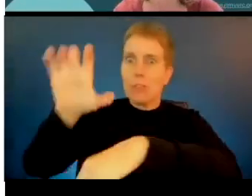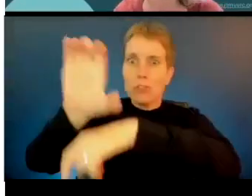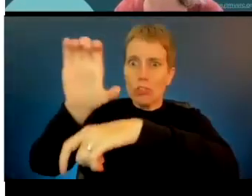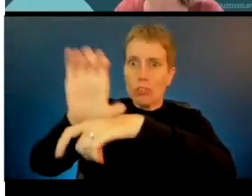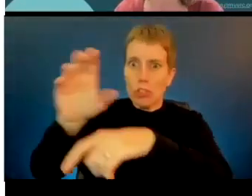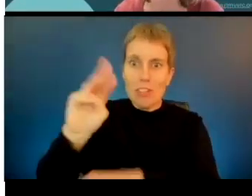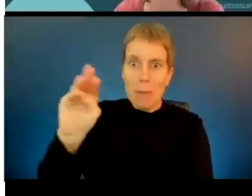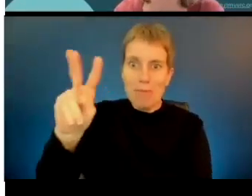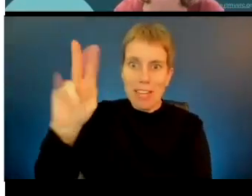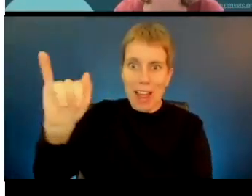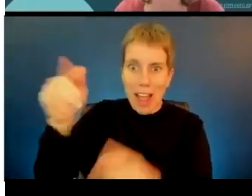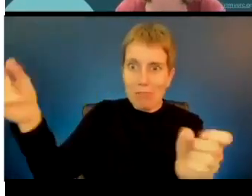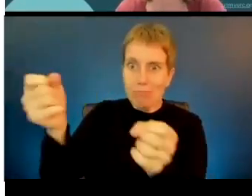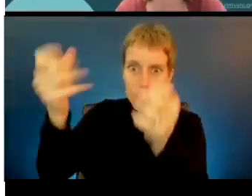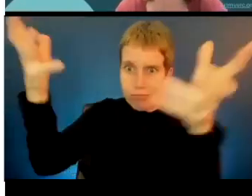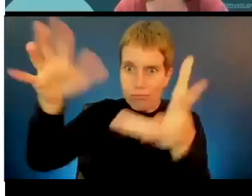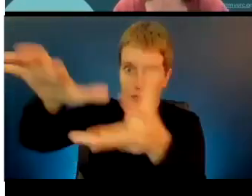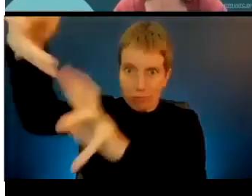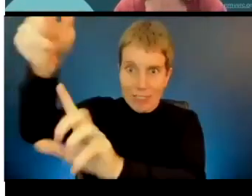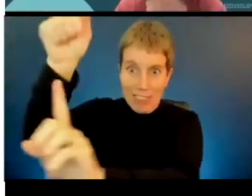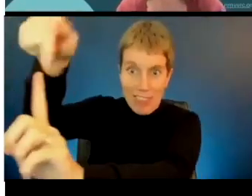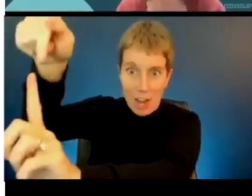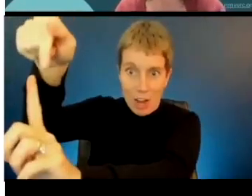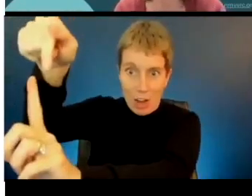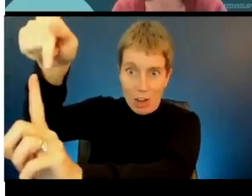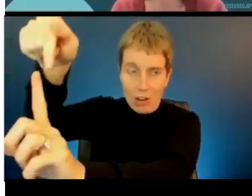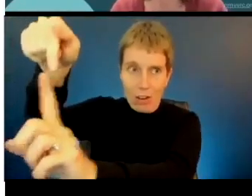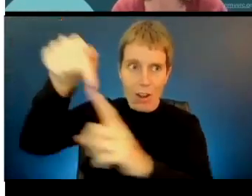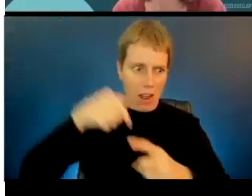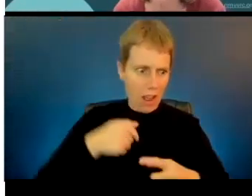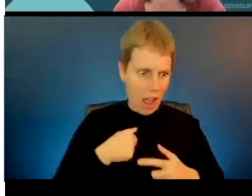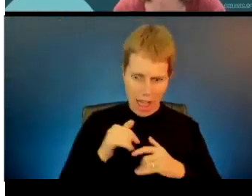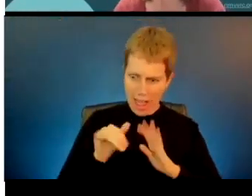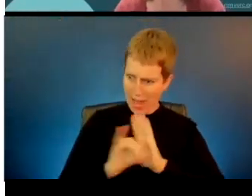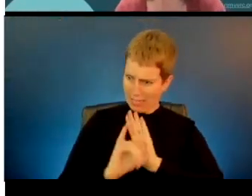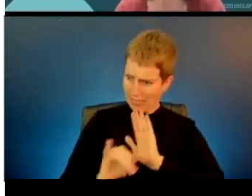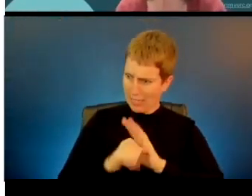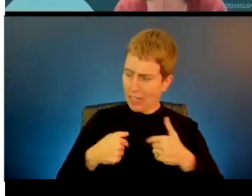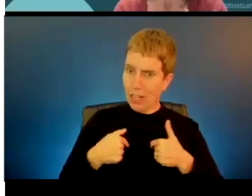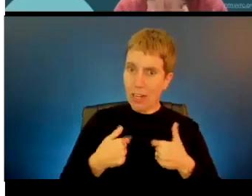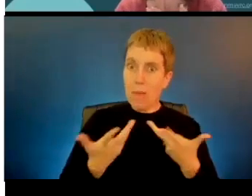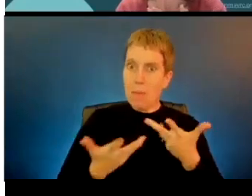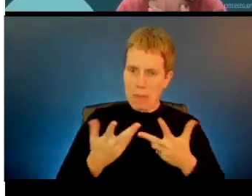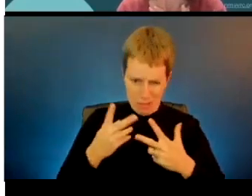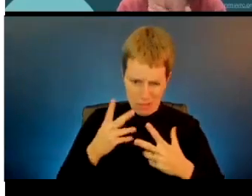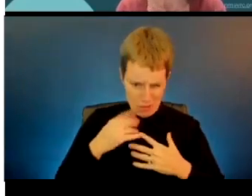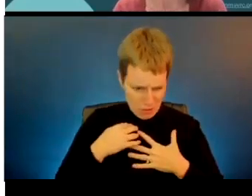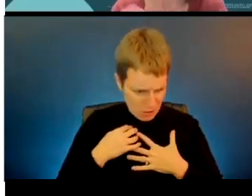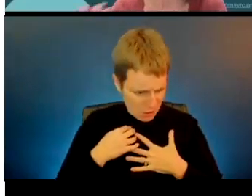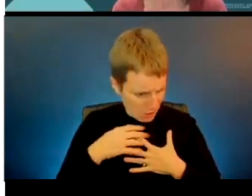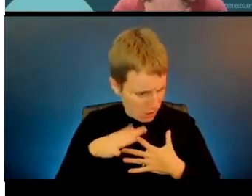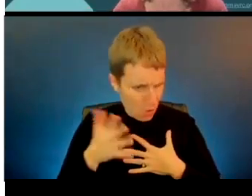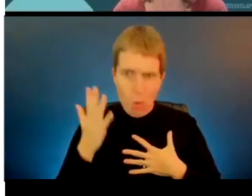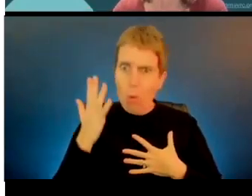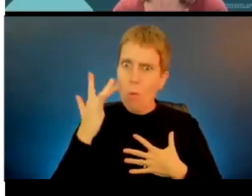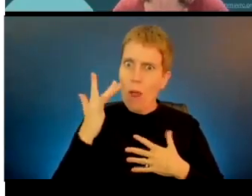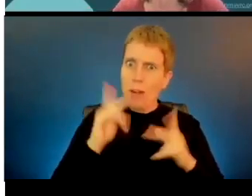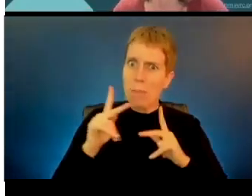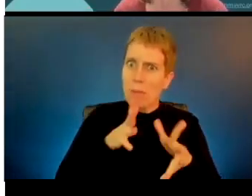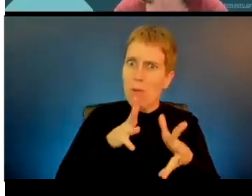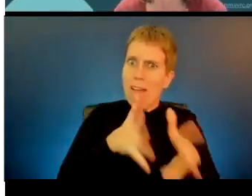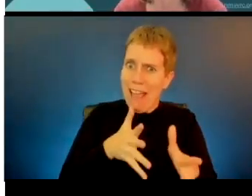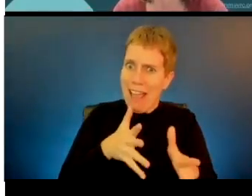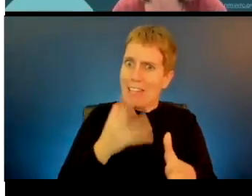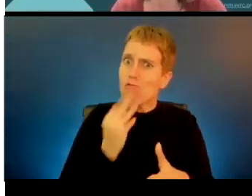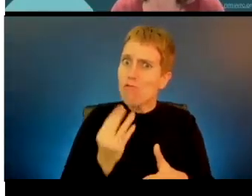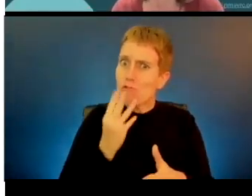may be questioning, why do people hate Jewish people? Why do people hate Blacks or African Americans? That's who I am. Do I have to walk around in my world